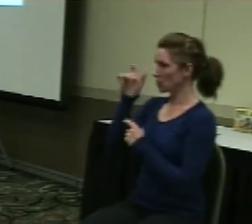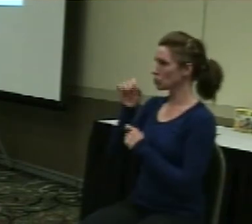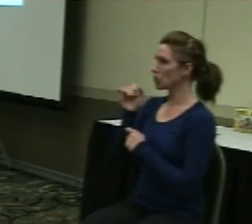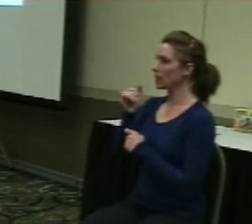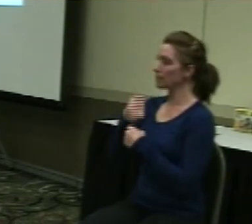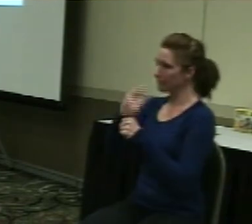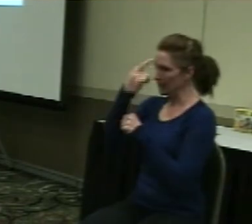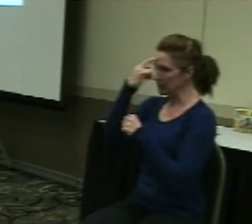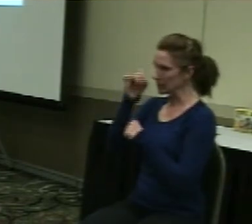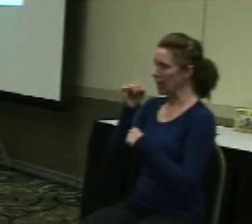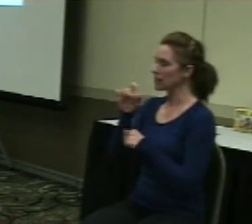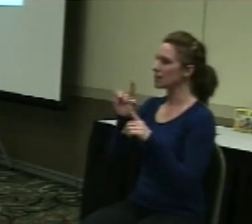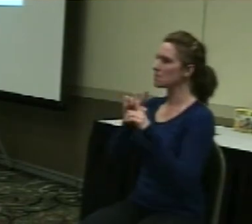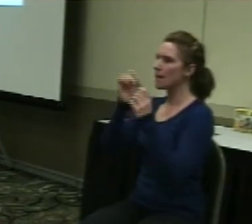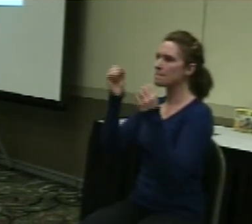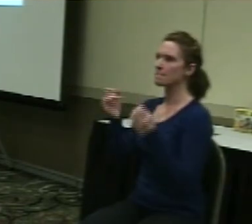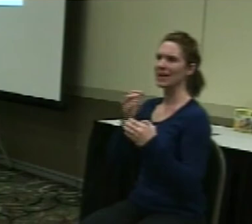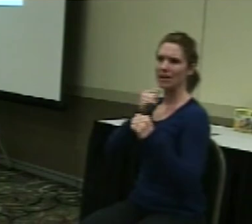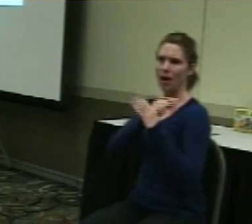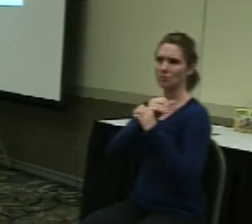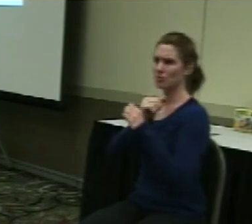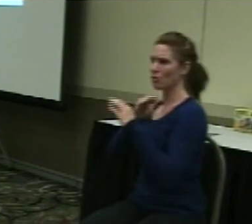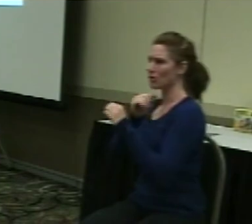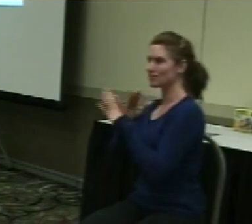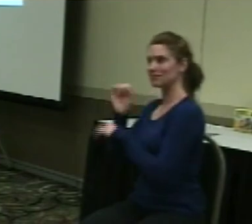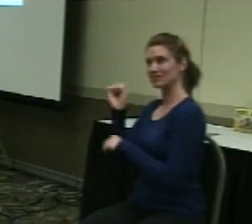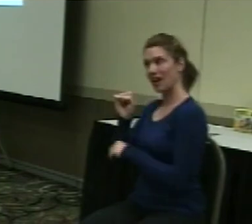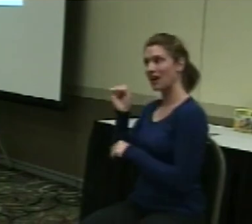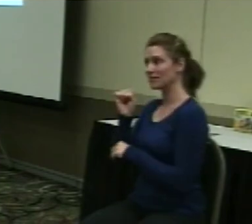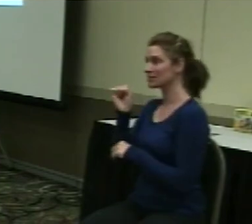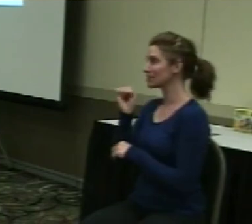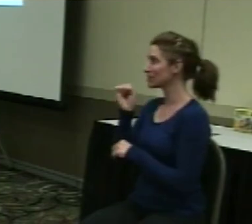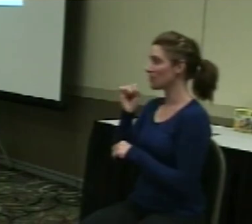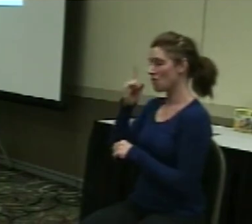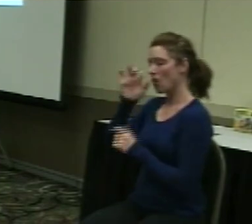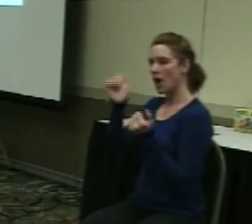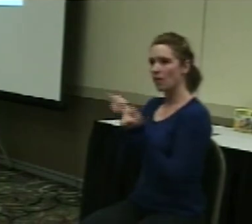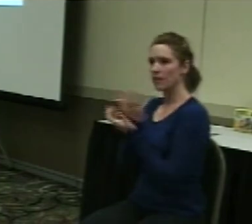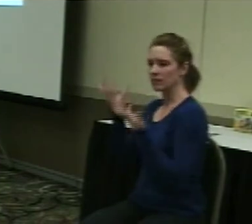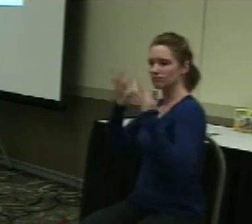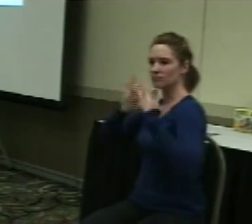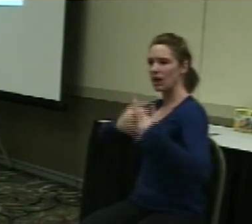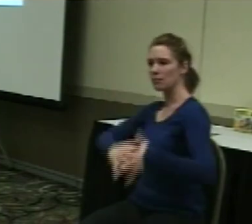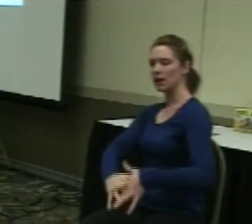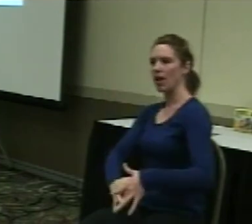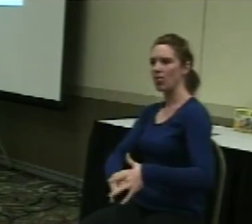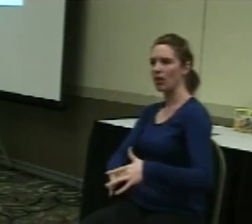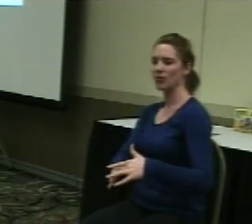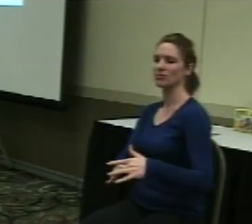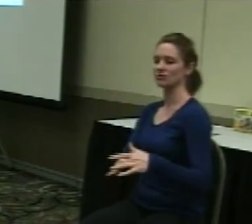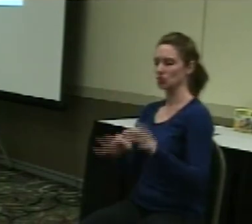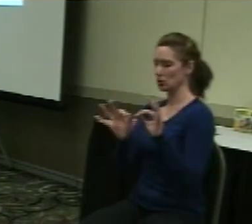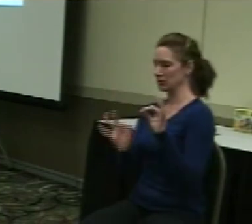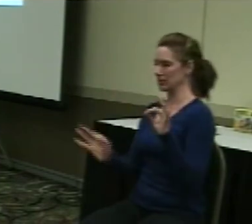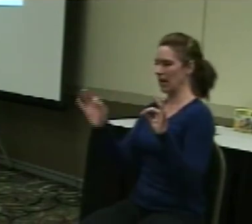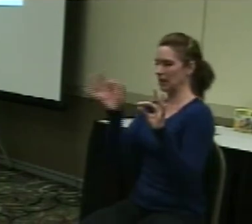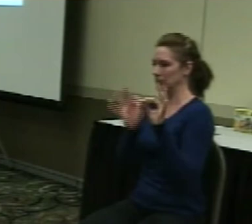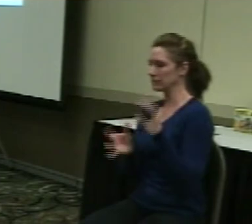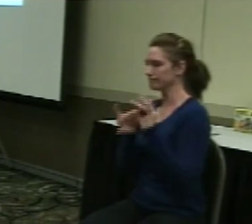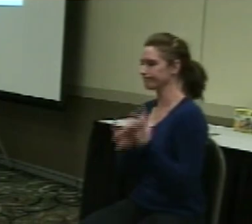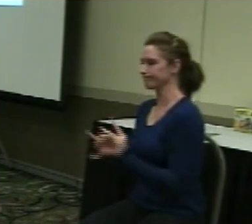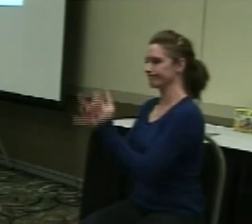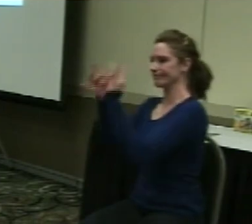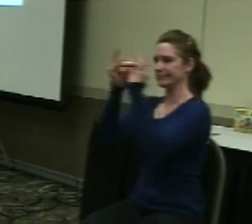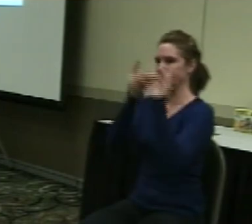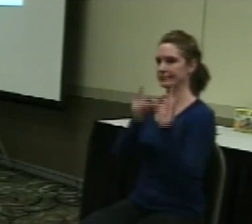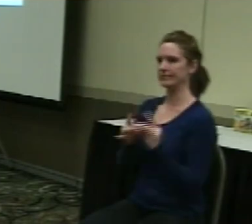does make sense, but there are many obstacles to it all coming together. those connecting those dots. There are many